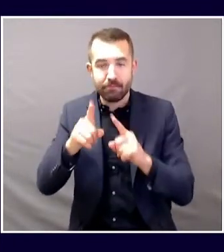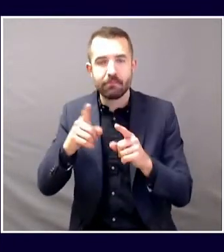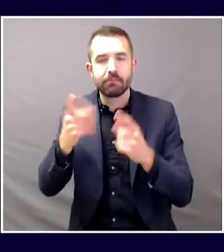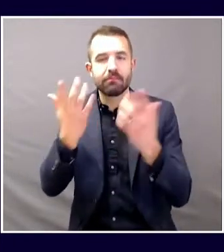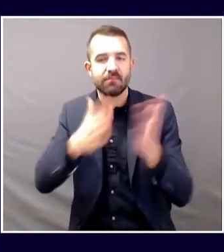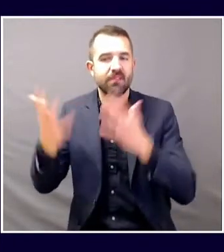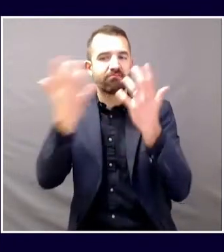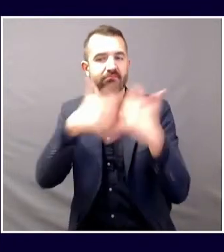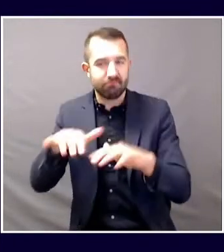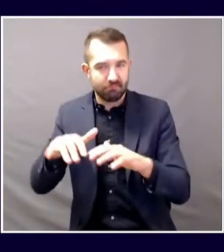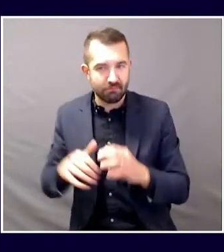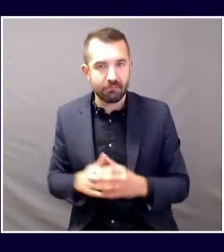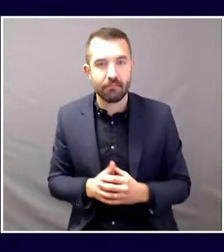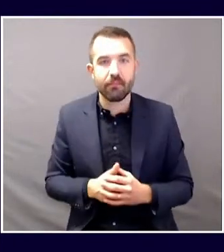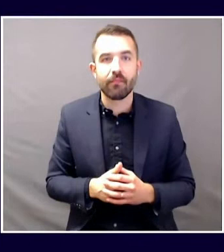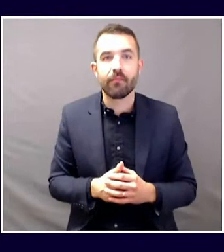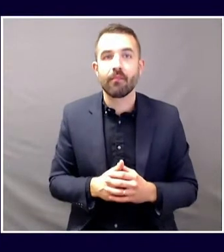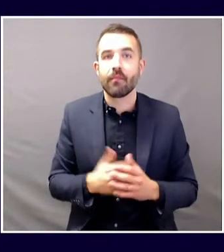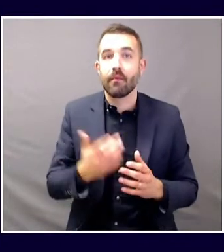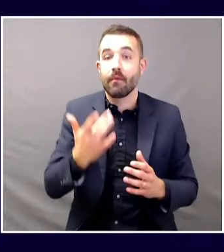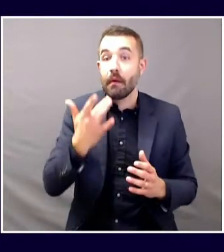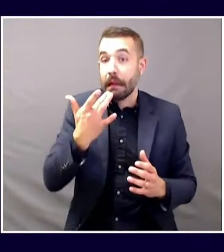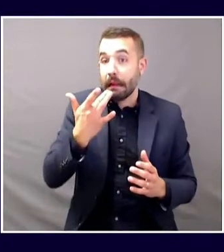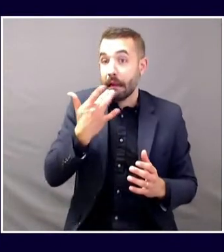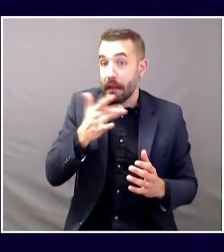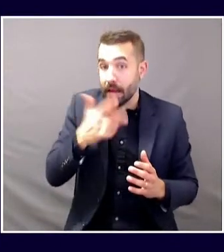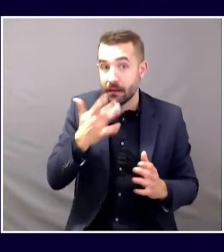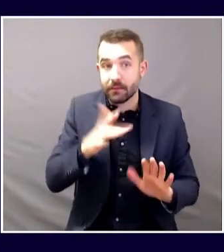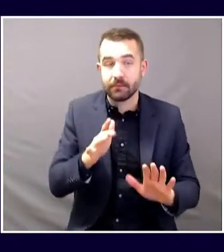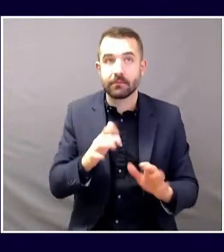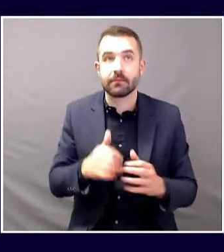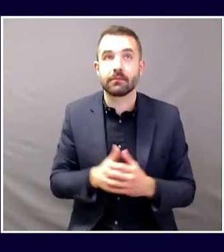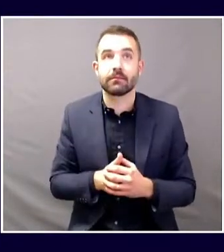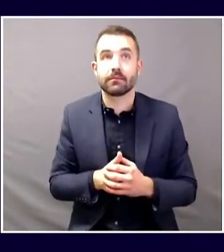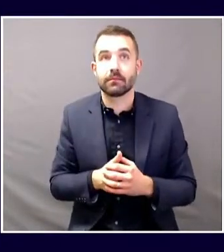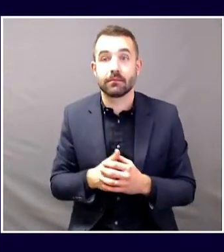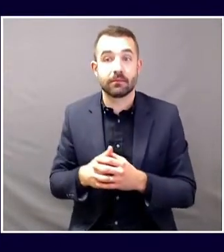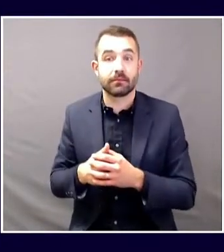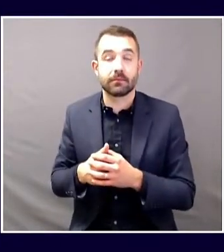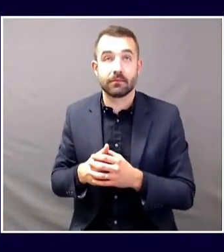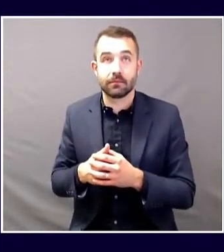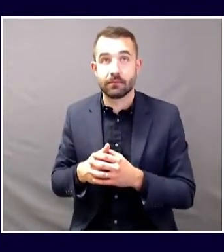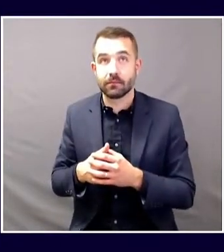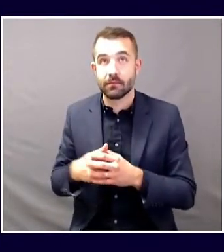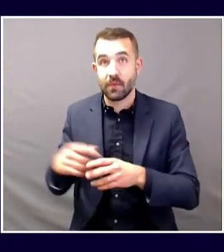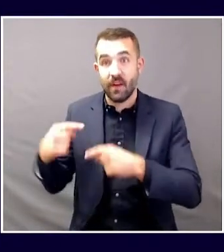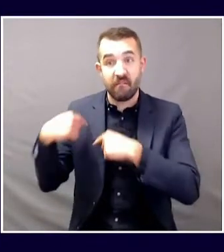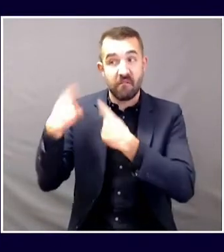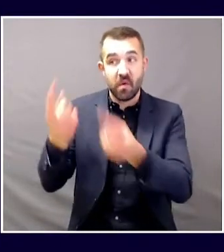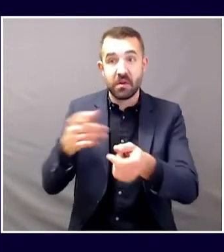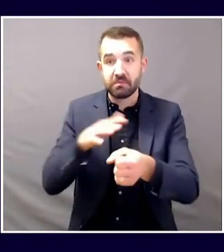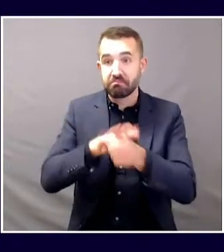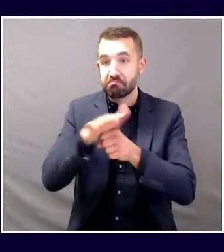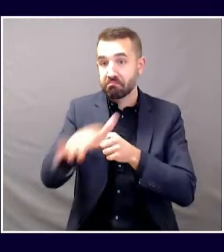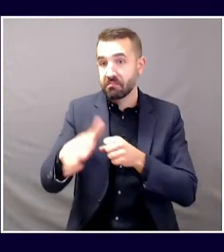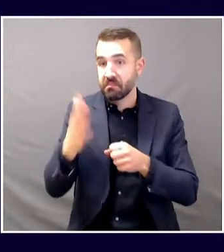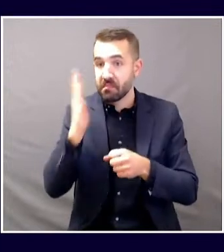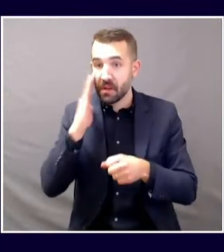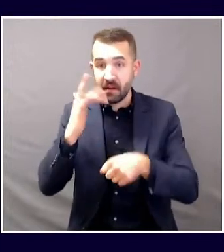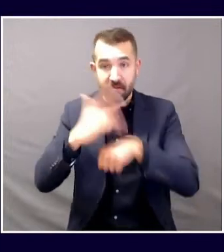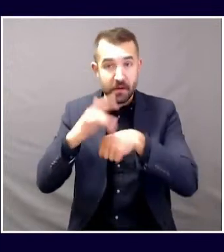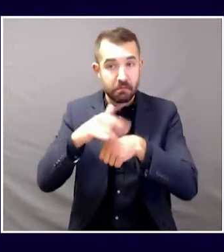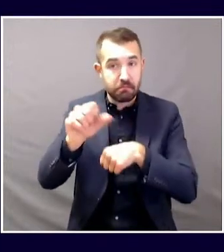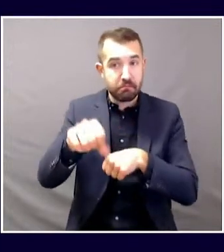Fortunately, we have a significant amount, as I mentioned, a significant amount of headroom, extra space in the healthcare system, so that if